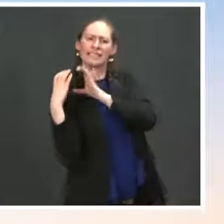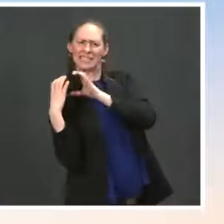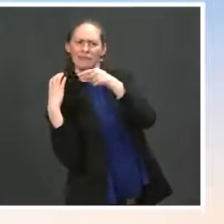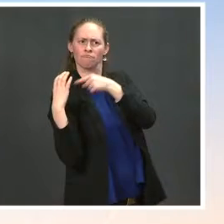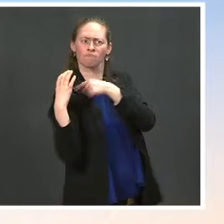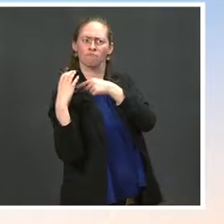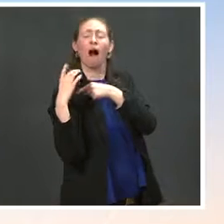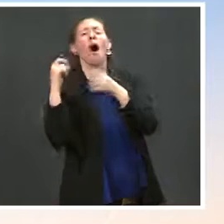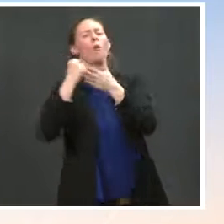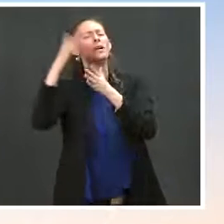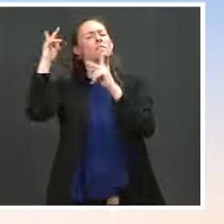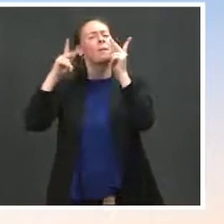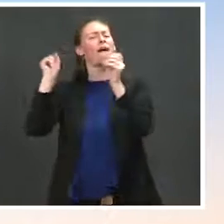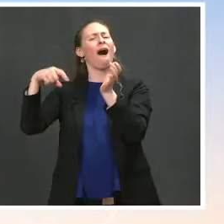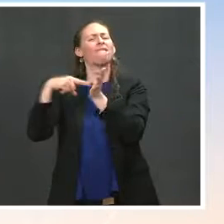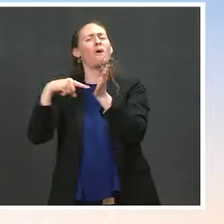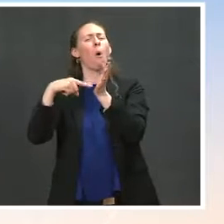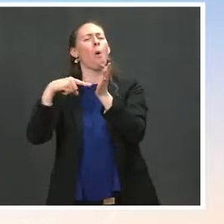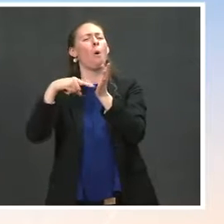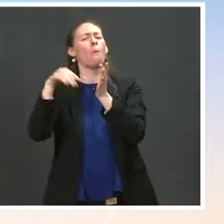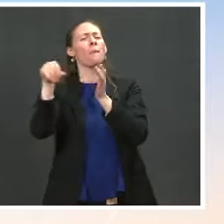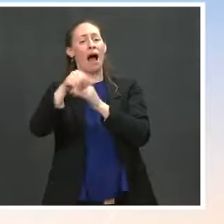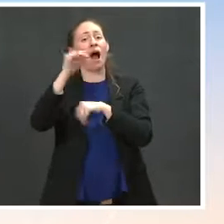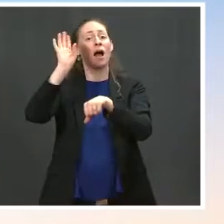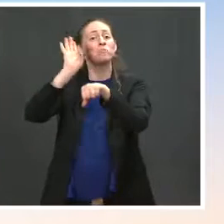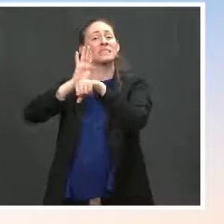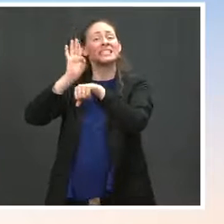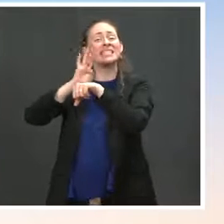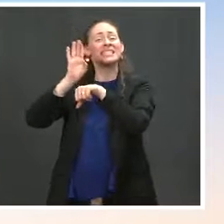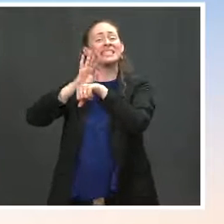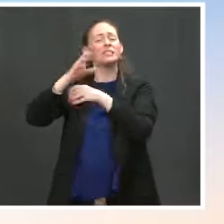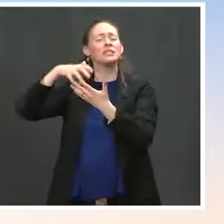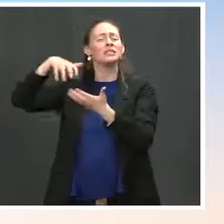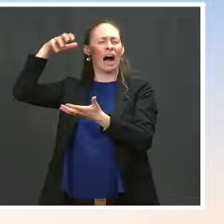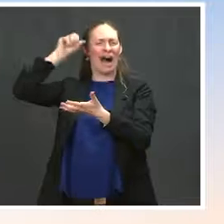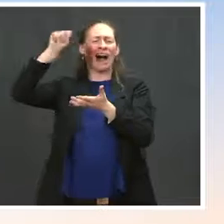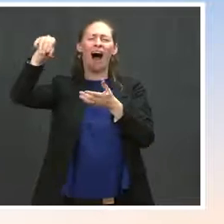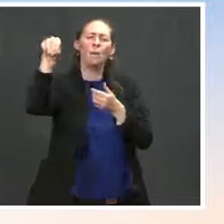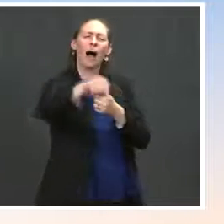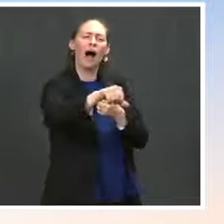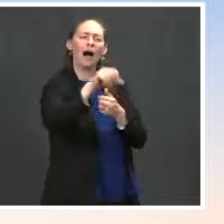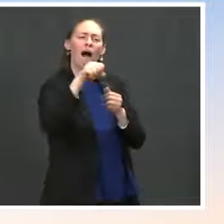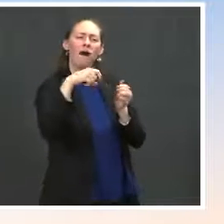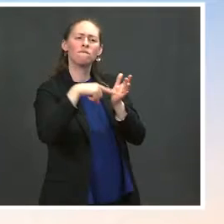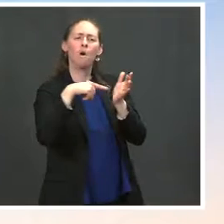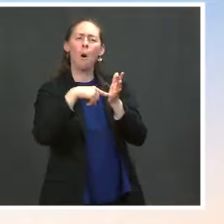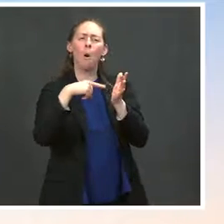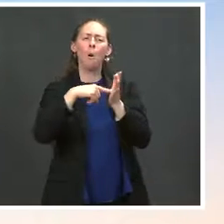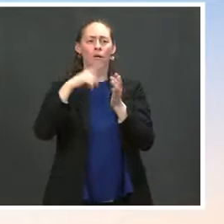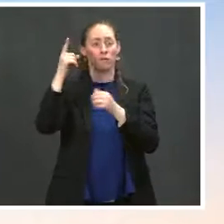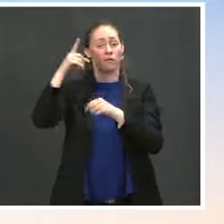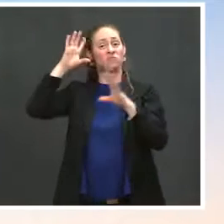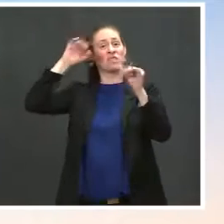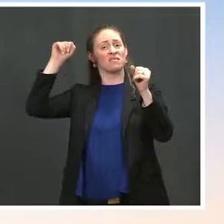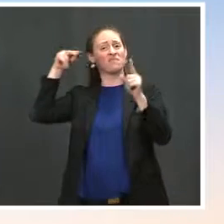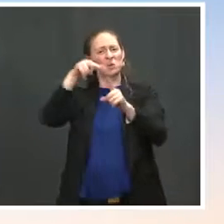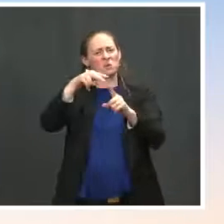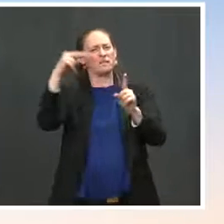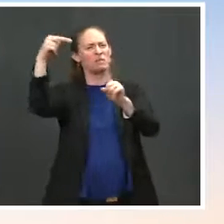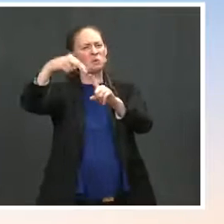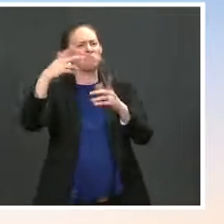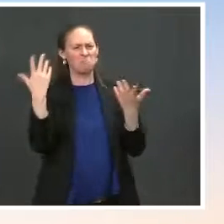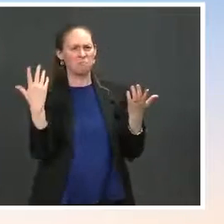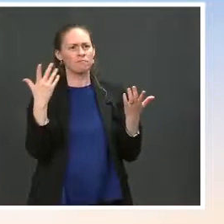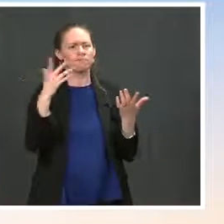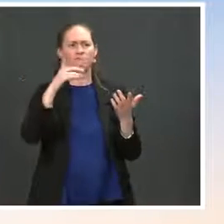and corporations and businesses who can afford it. And his view, and the view of our economic team, is that that won't have a